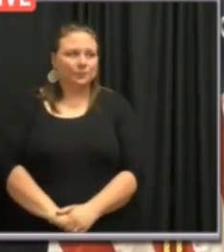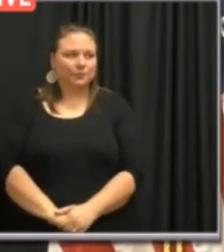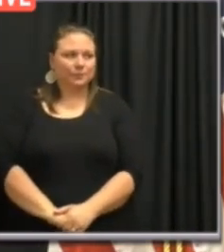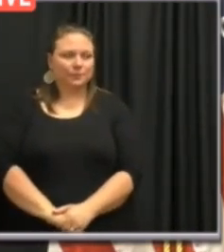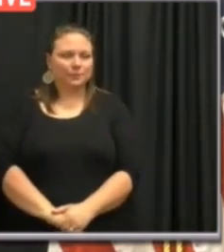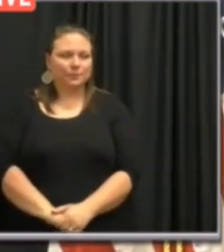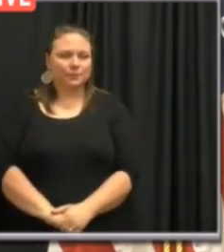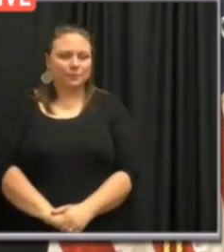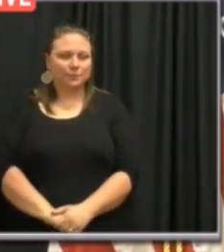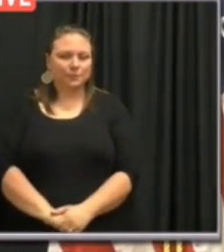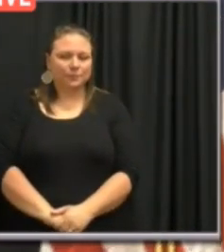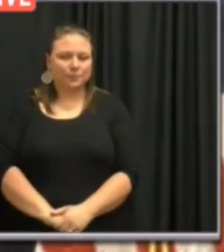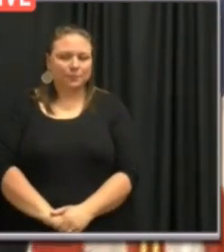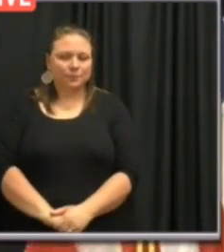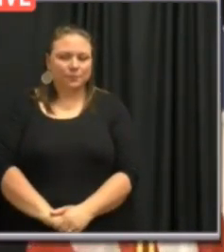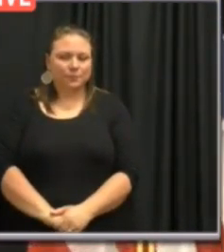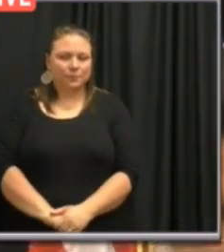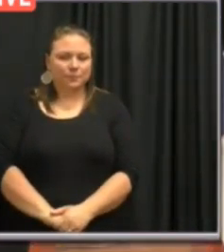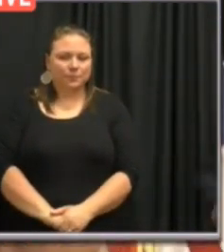Dr. Jahangir?